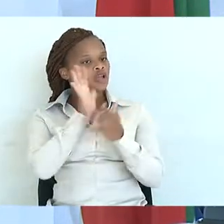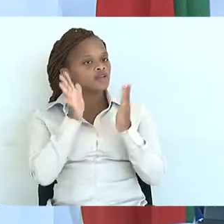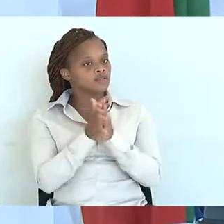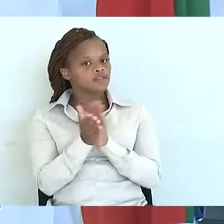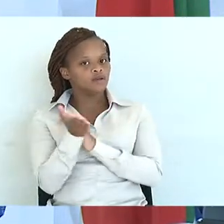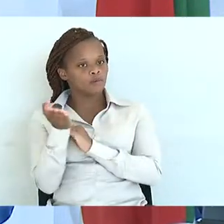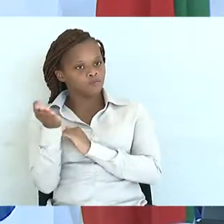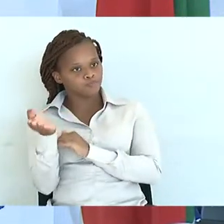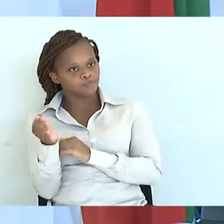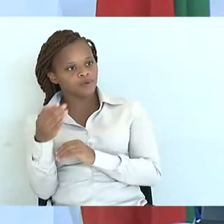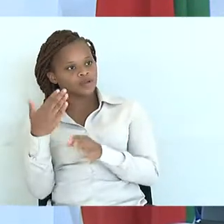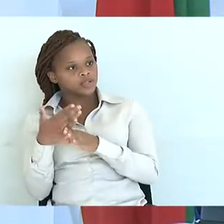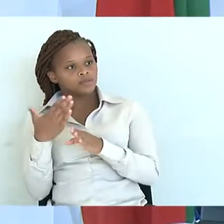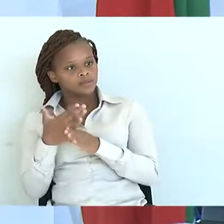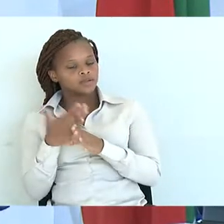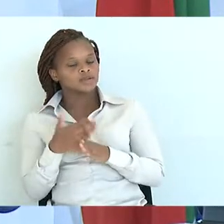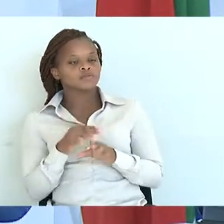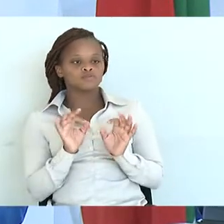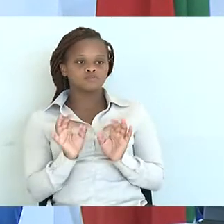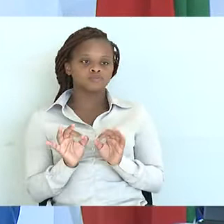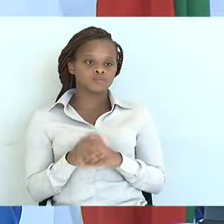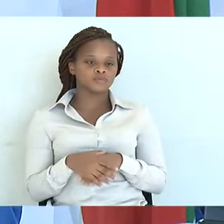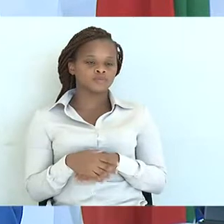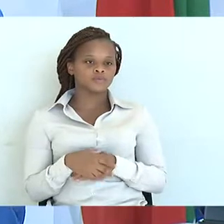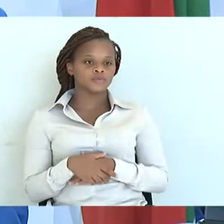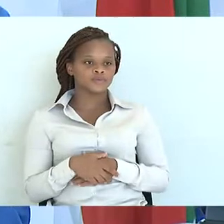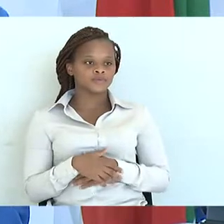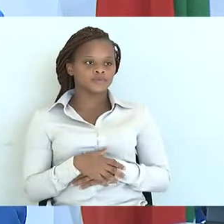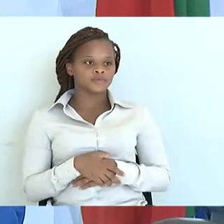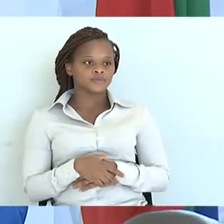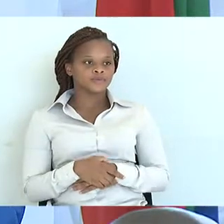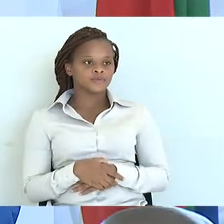Umuya kuyona nje ngikukholele ukuthi yakho umasipala.